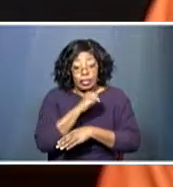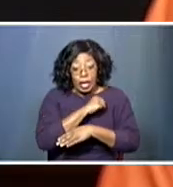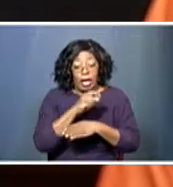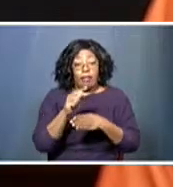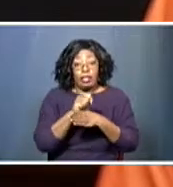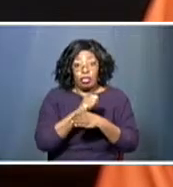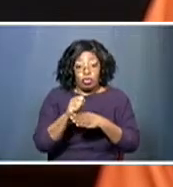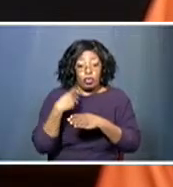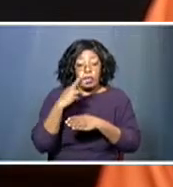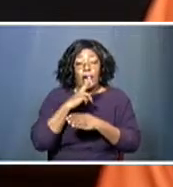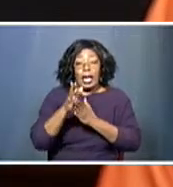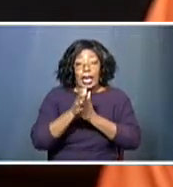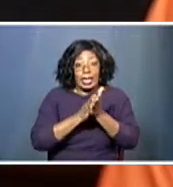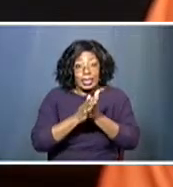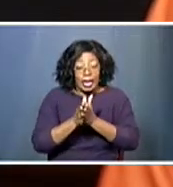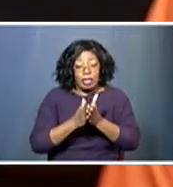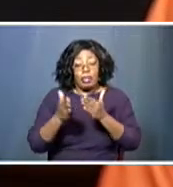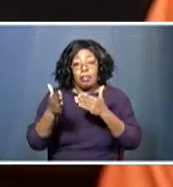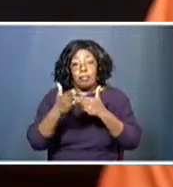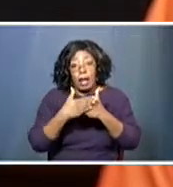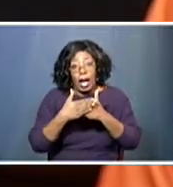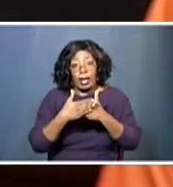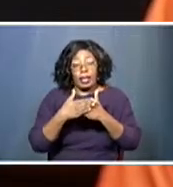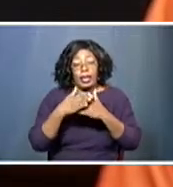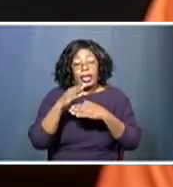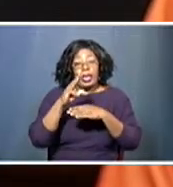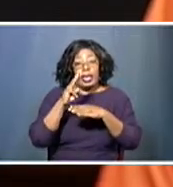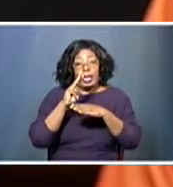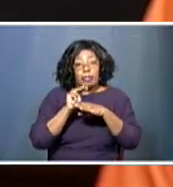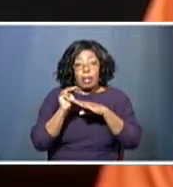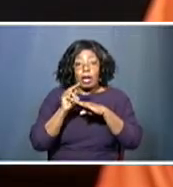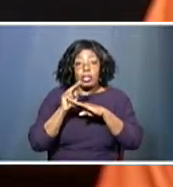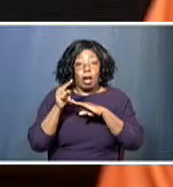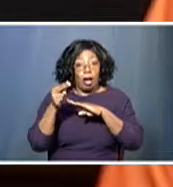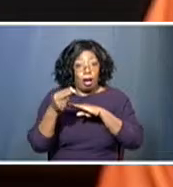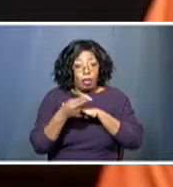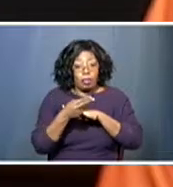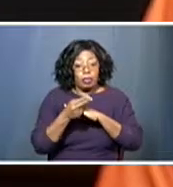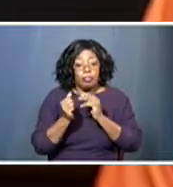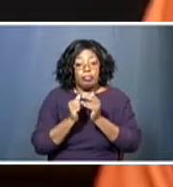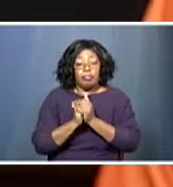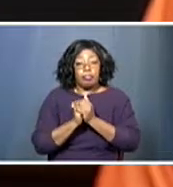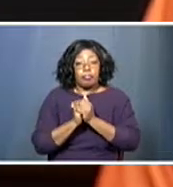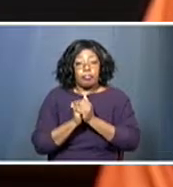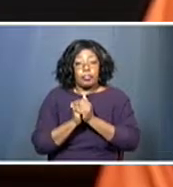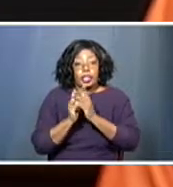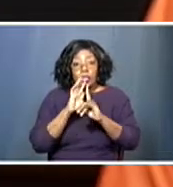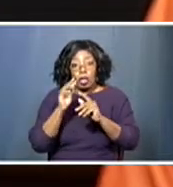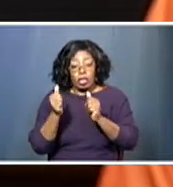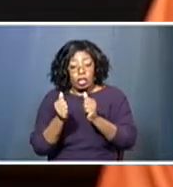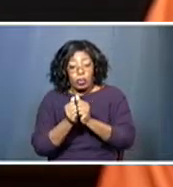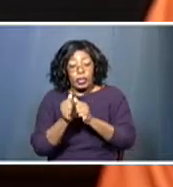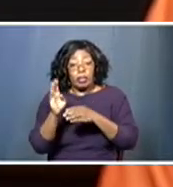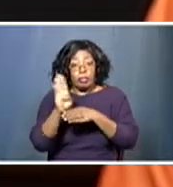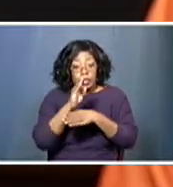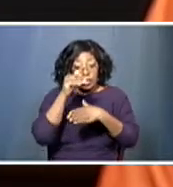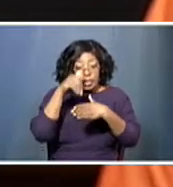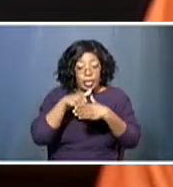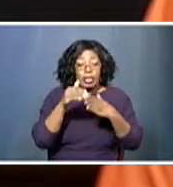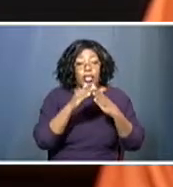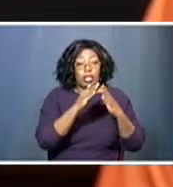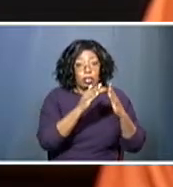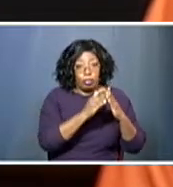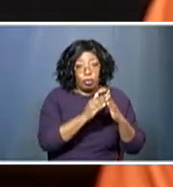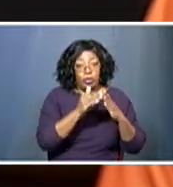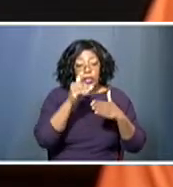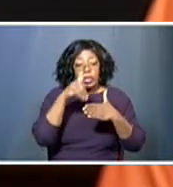be back in Marsh Harbor and reaching out to the businesses in the communities around